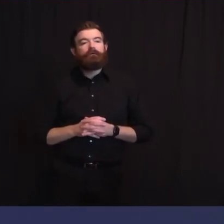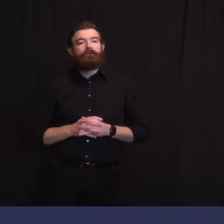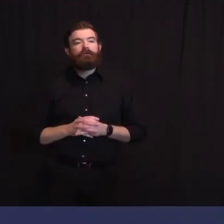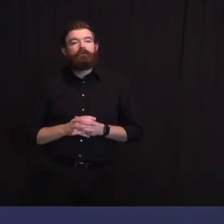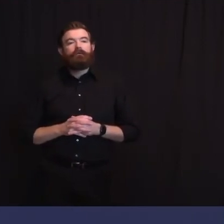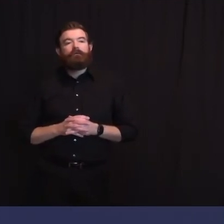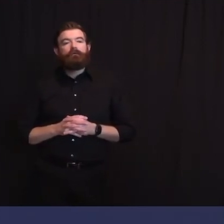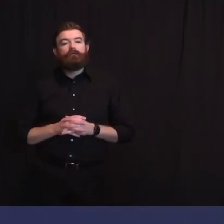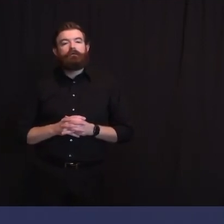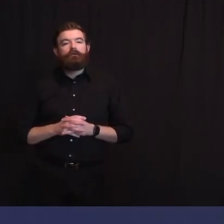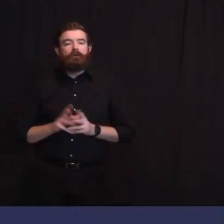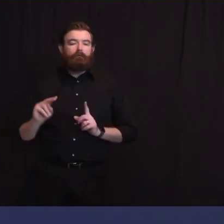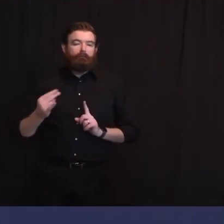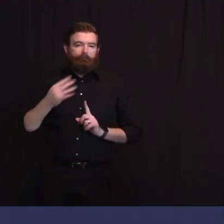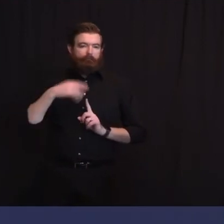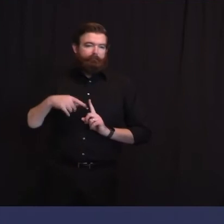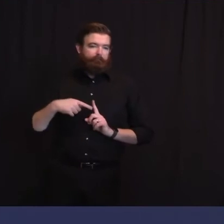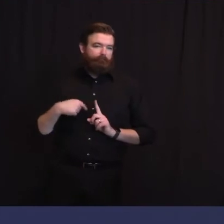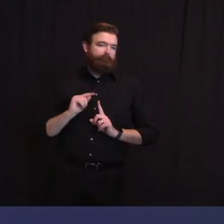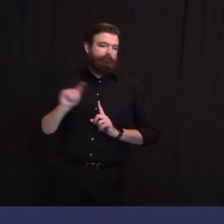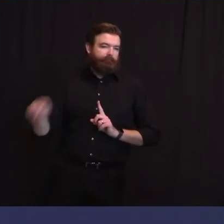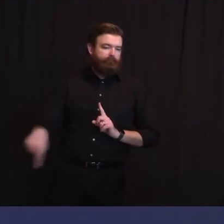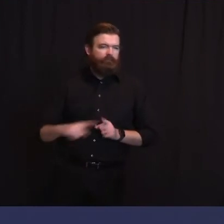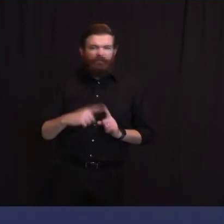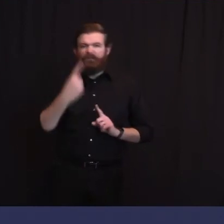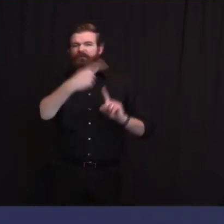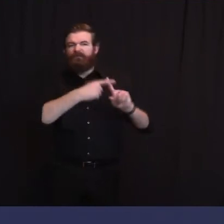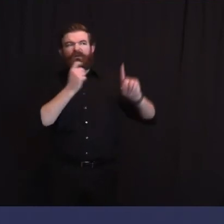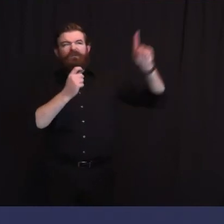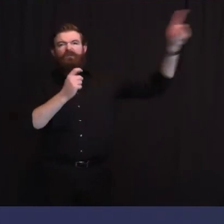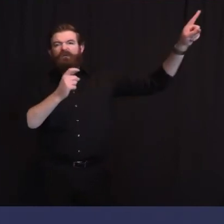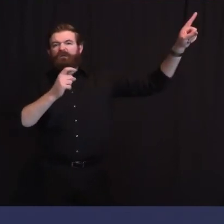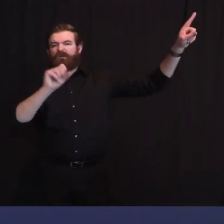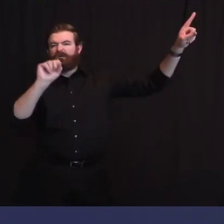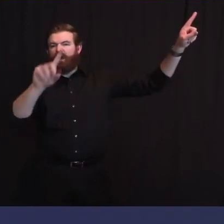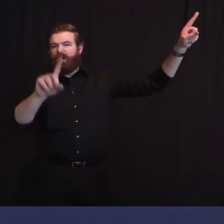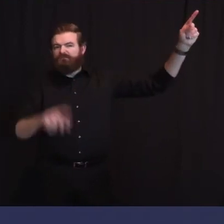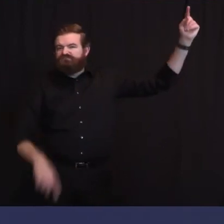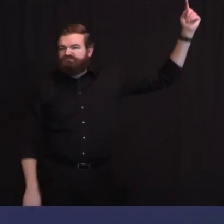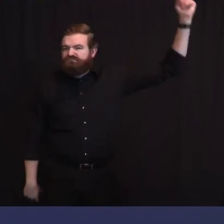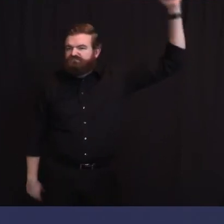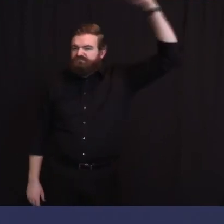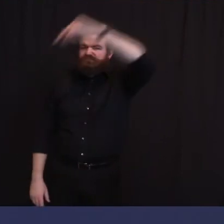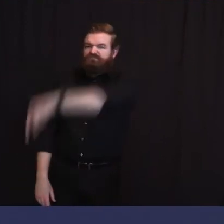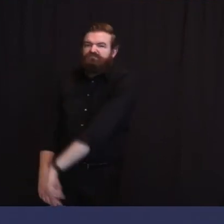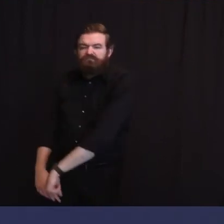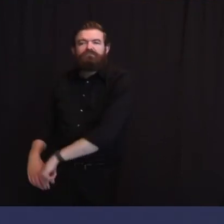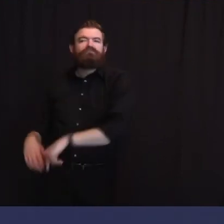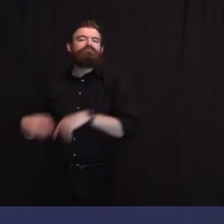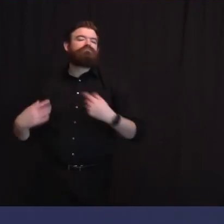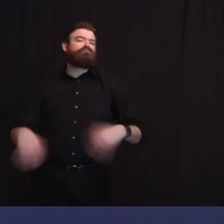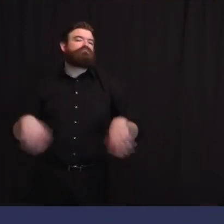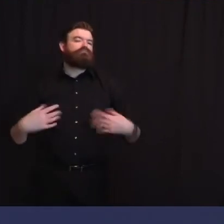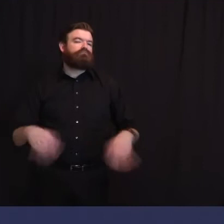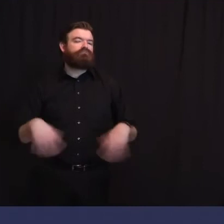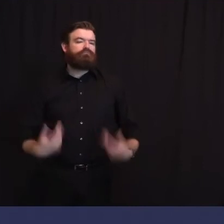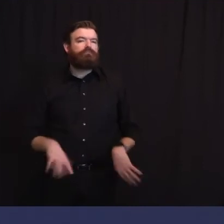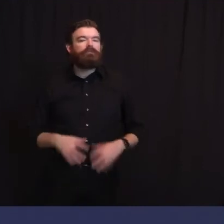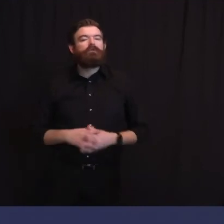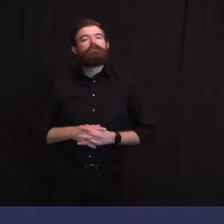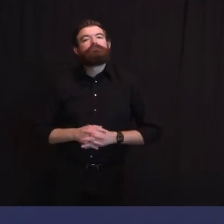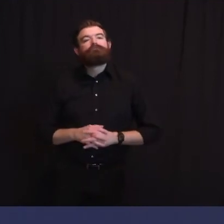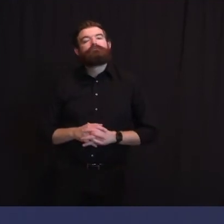conscious, Doug Bergman of North Dakota, they had to, it had to take a lot of logistics to be there, and